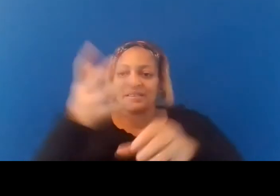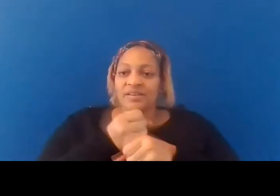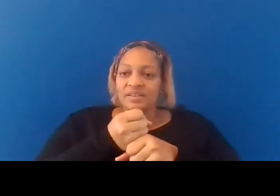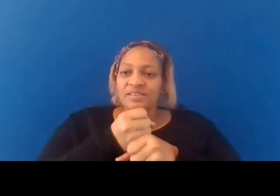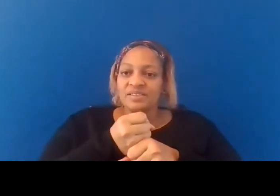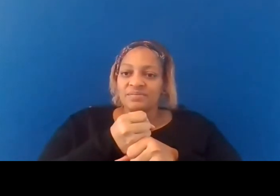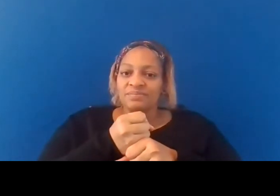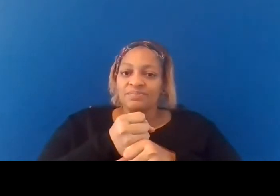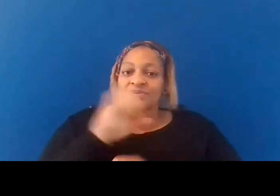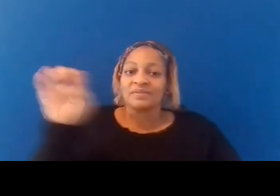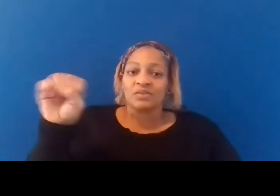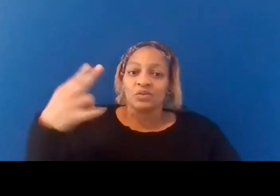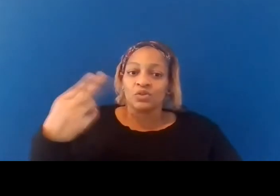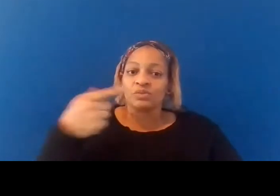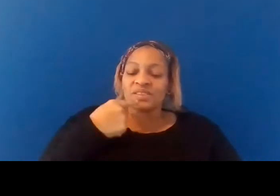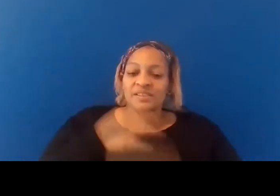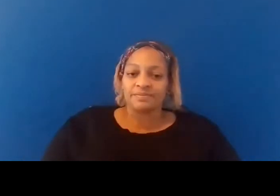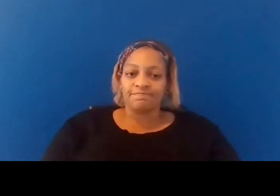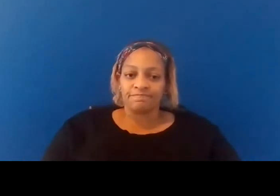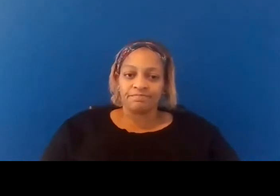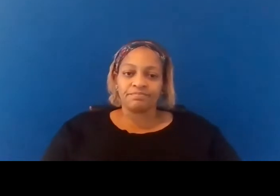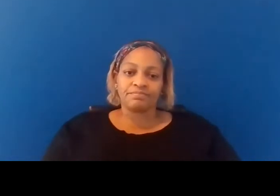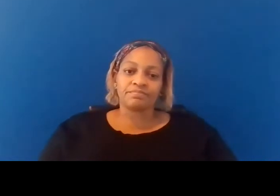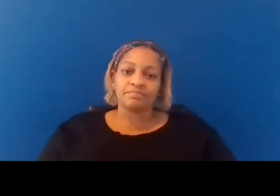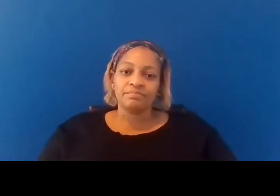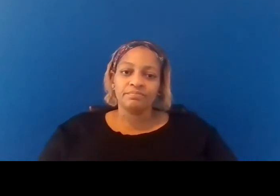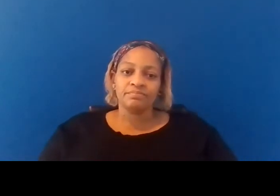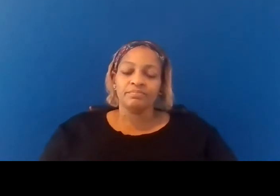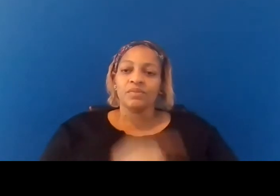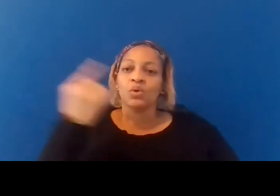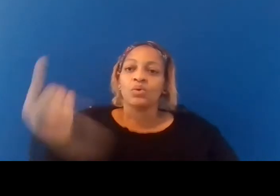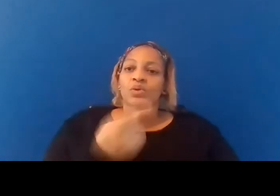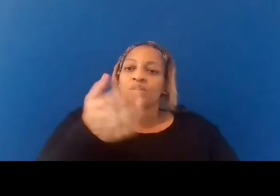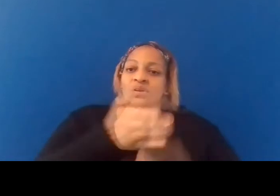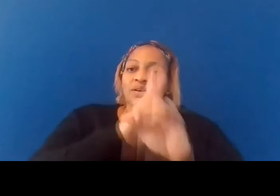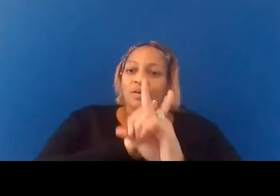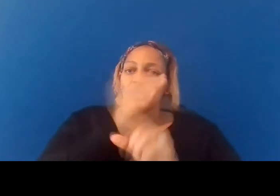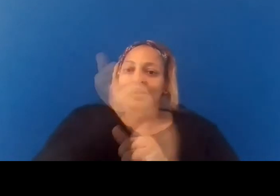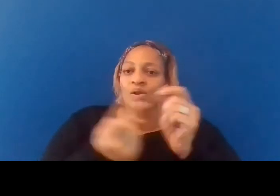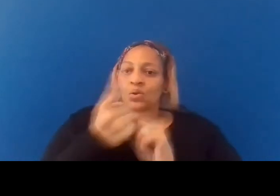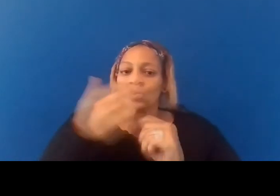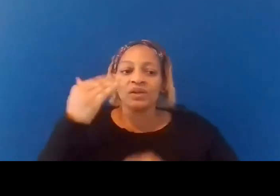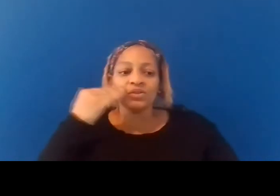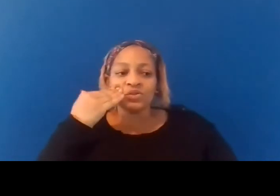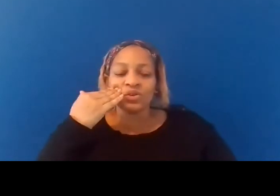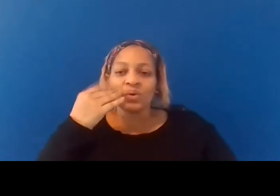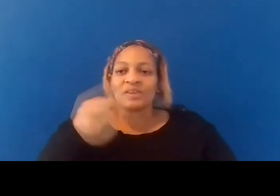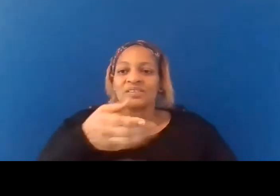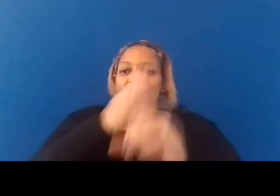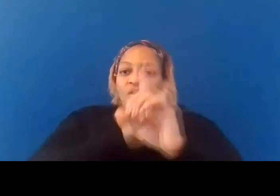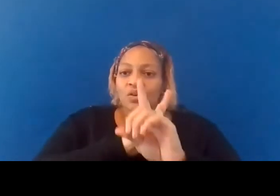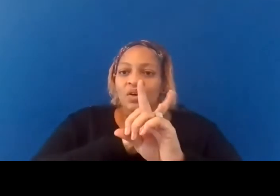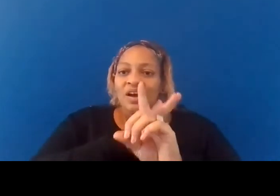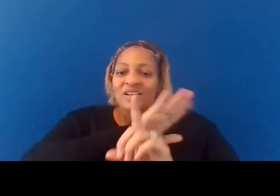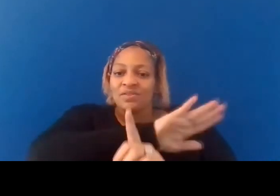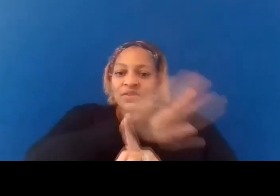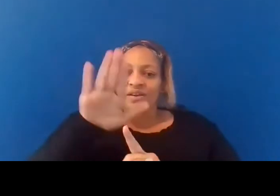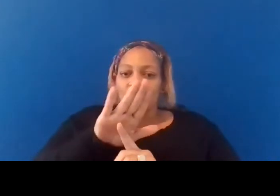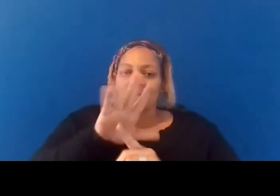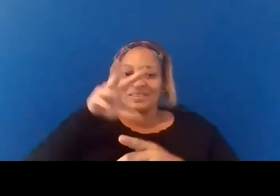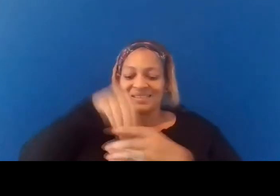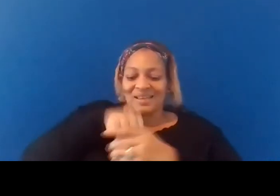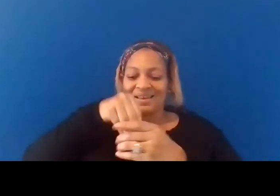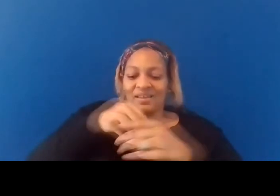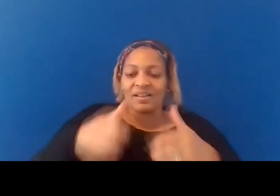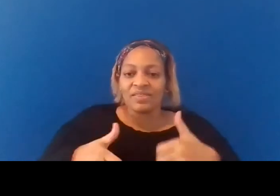Holmes said, the only God anyone can know is the God of their own, he says, inner life, the